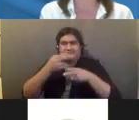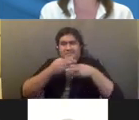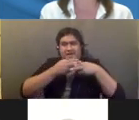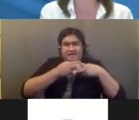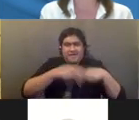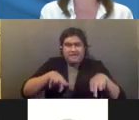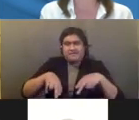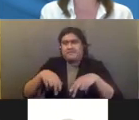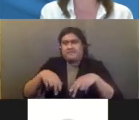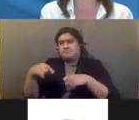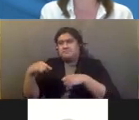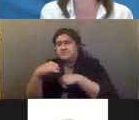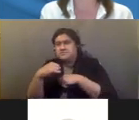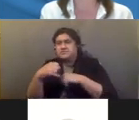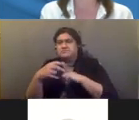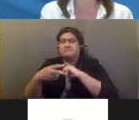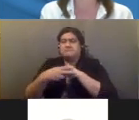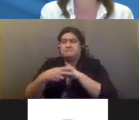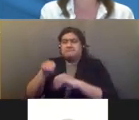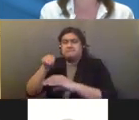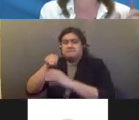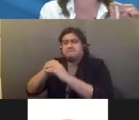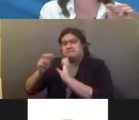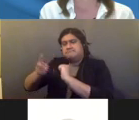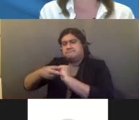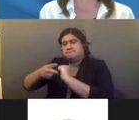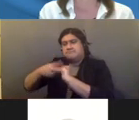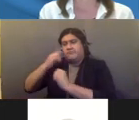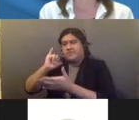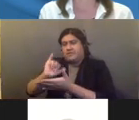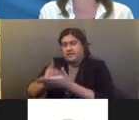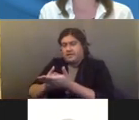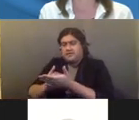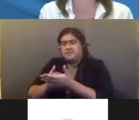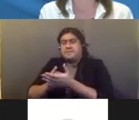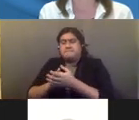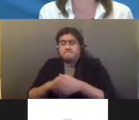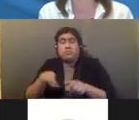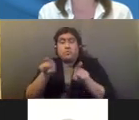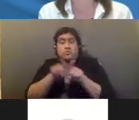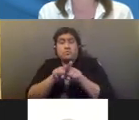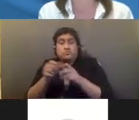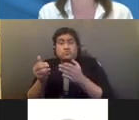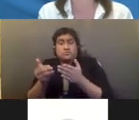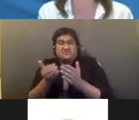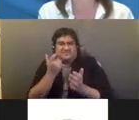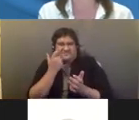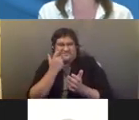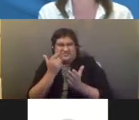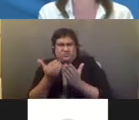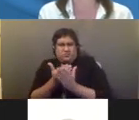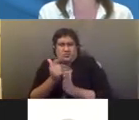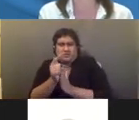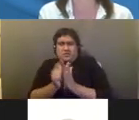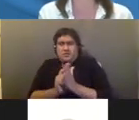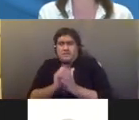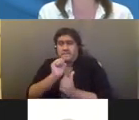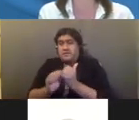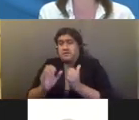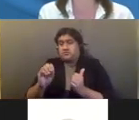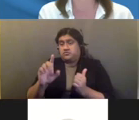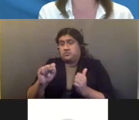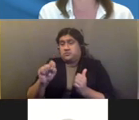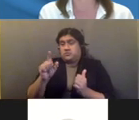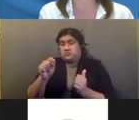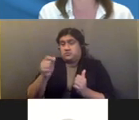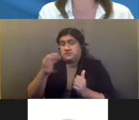is medically necessary for this individual. There's also a new law that was passed in October of 2019 that many people are